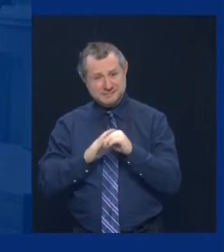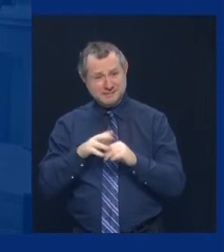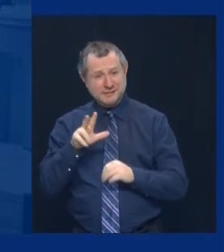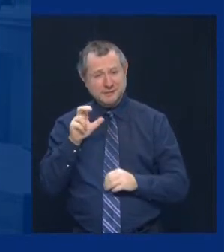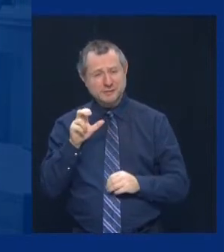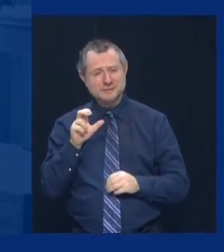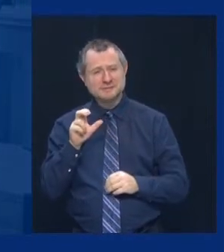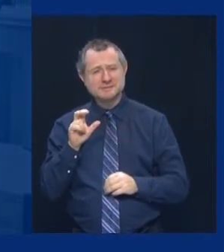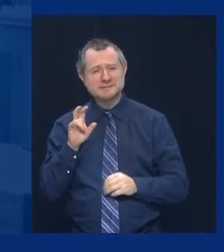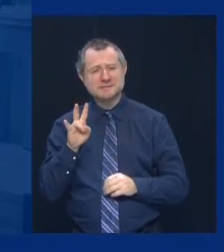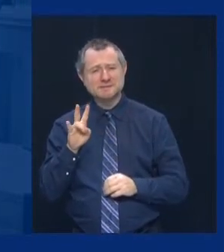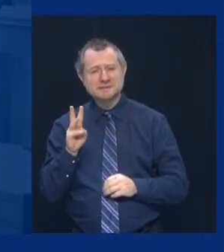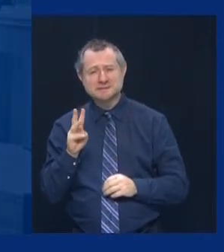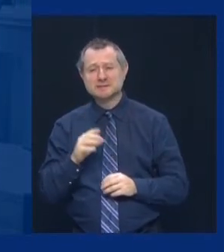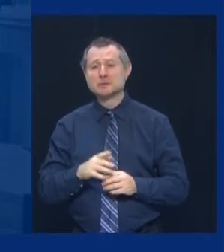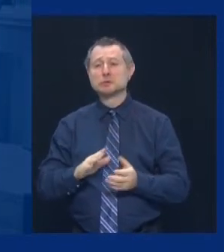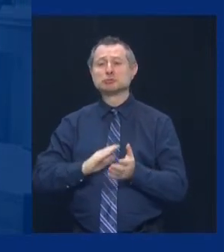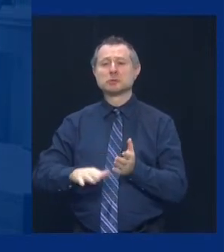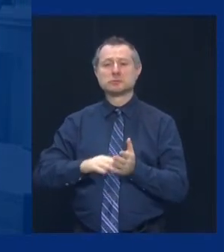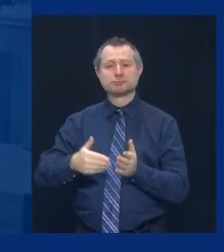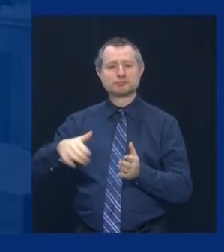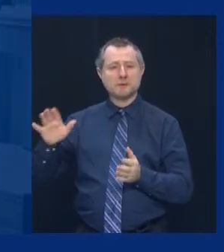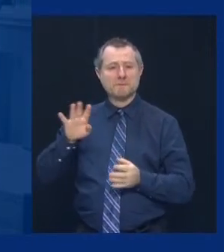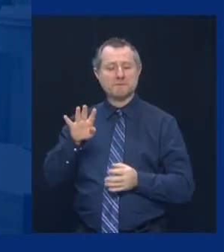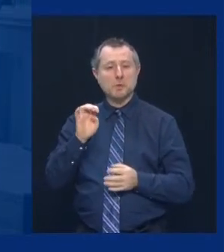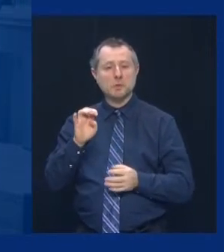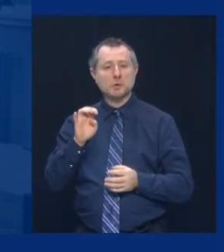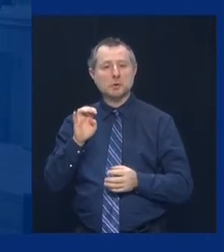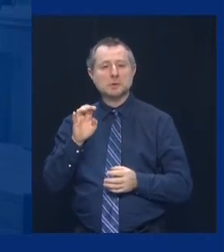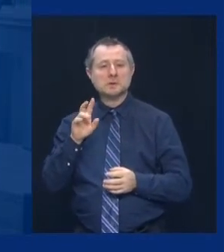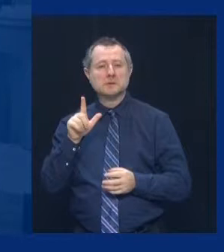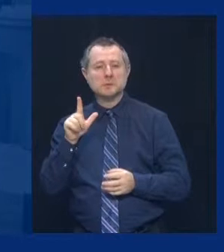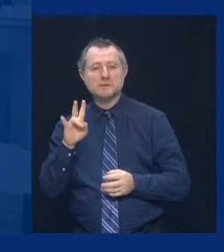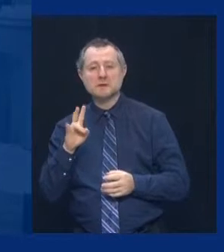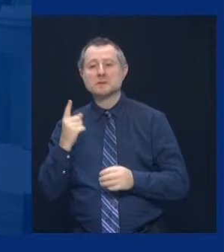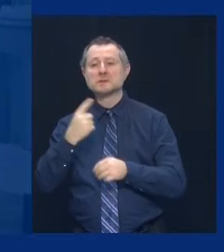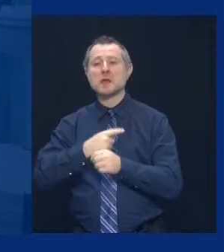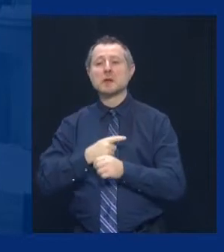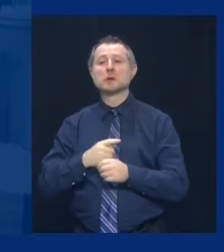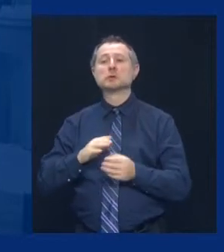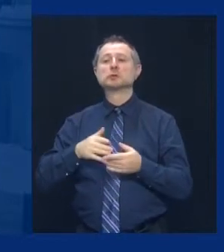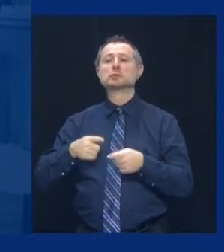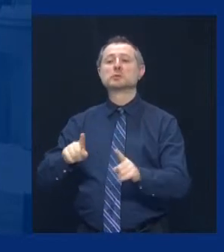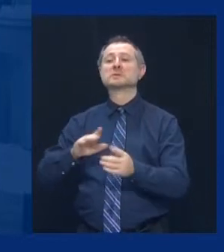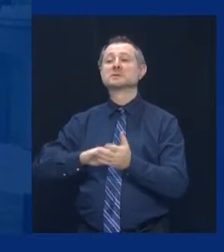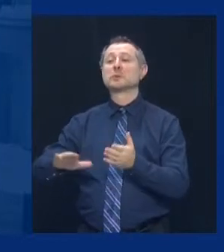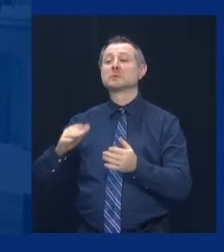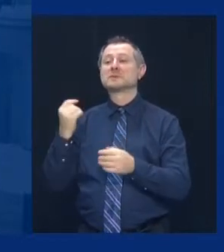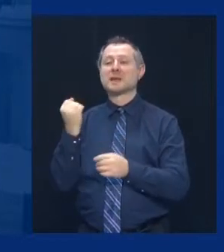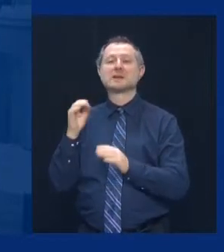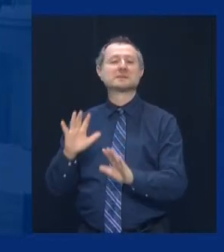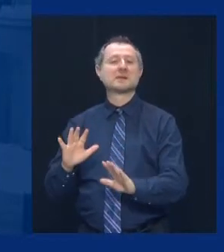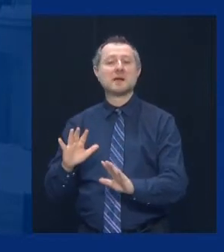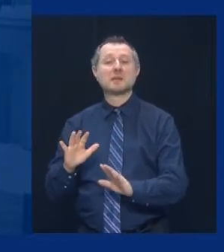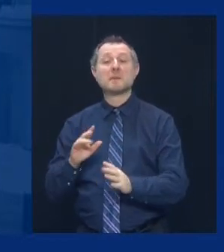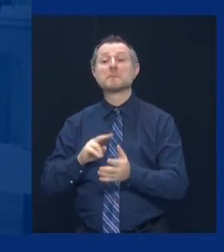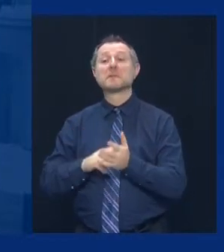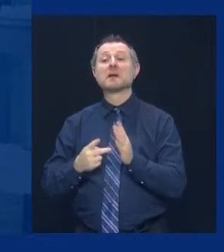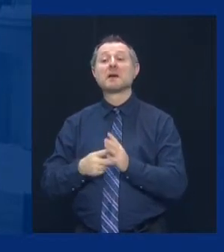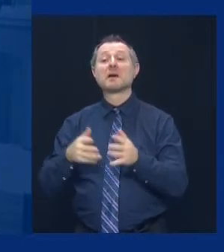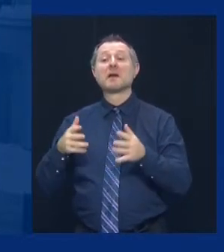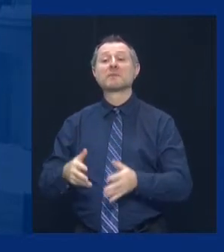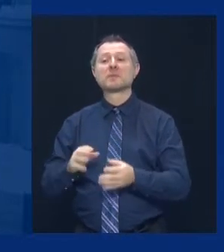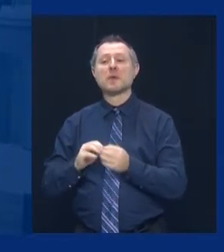Discharges, 425. Fewer people get discharged over the weekend. So the net number goes